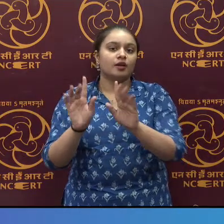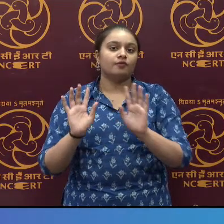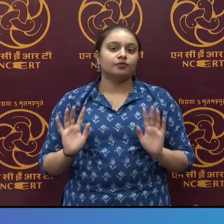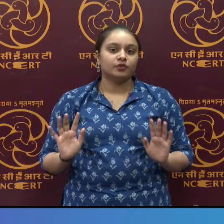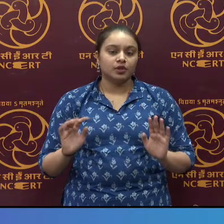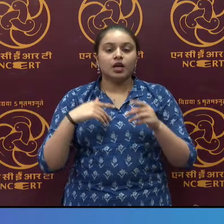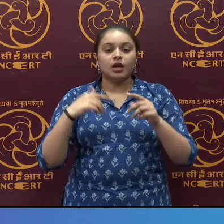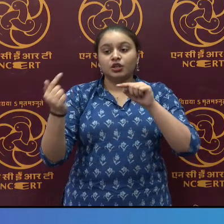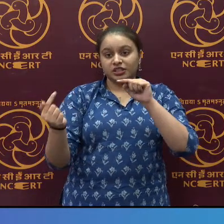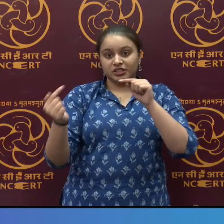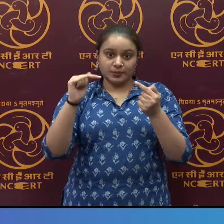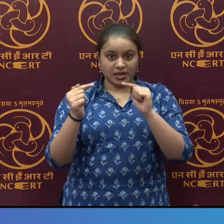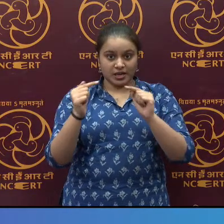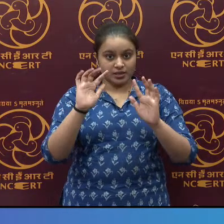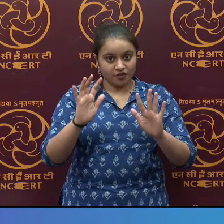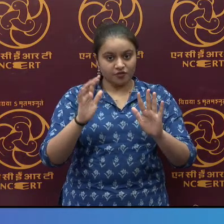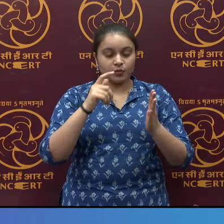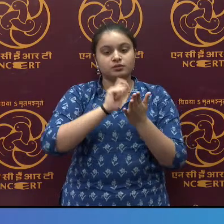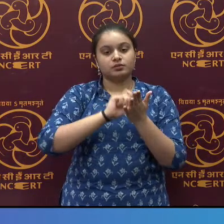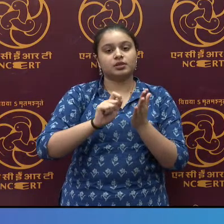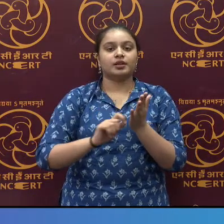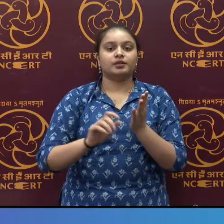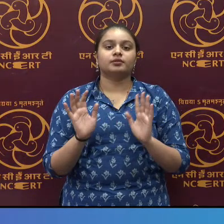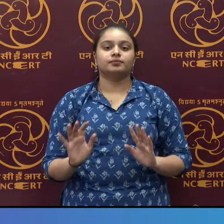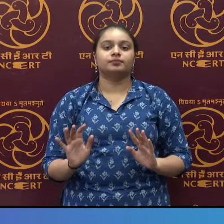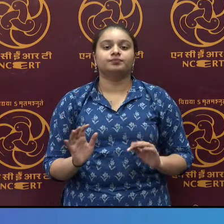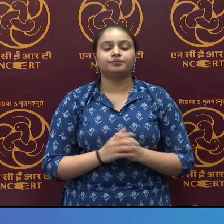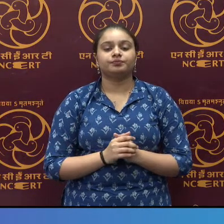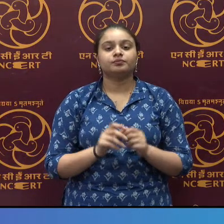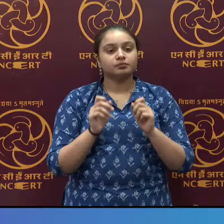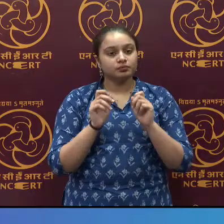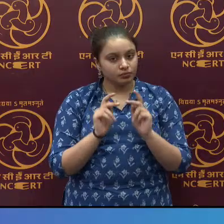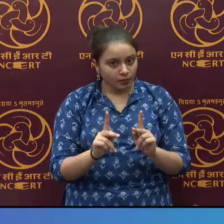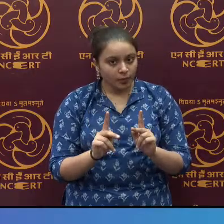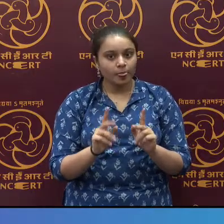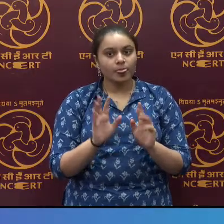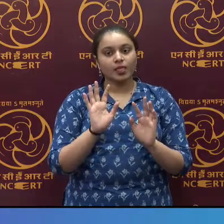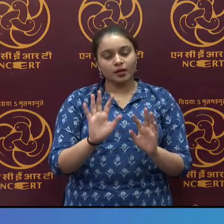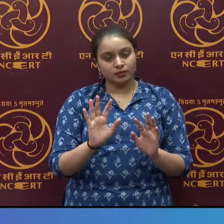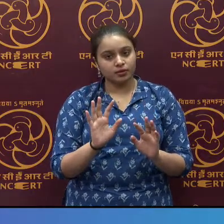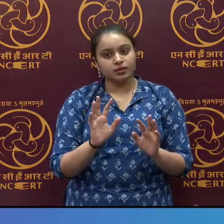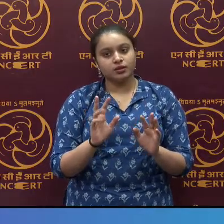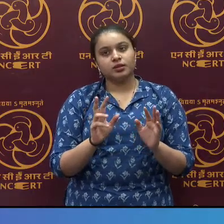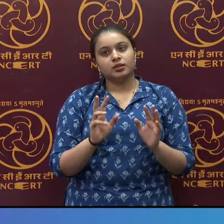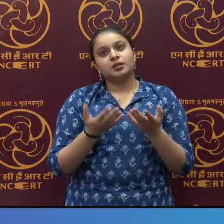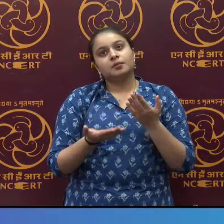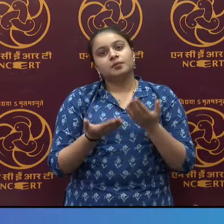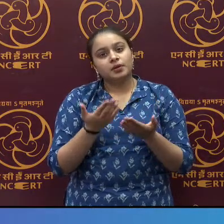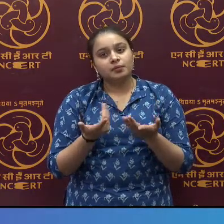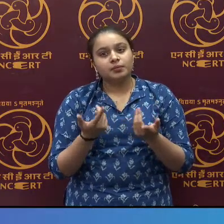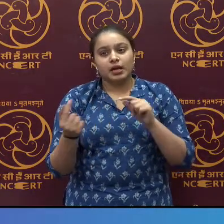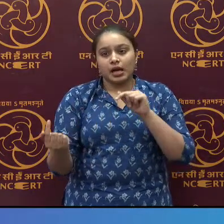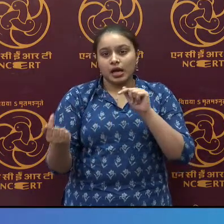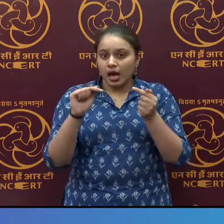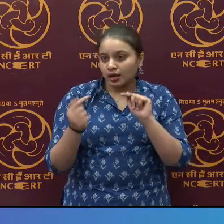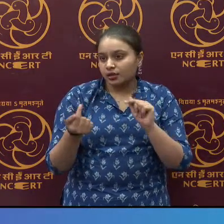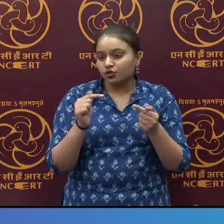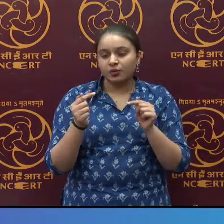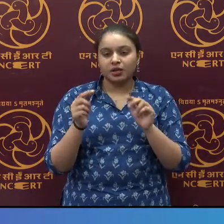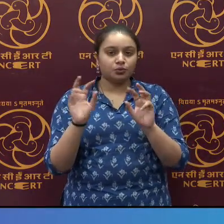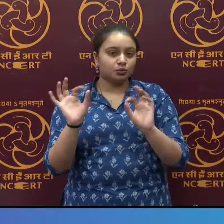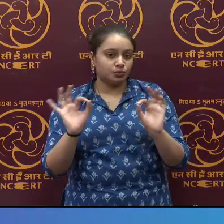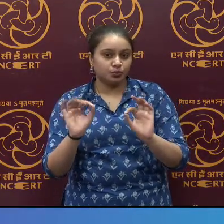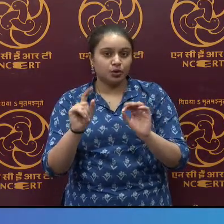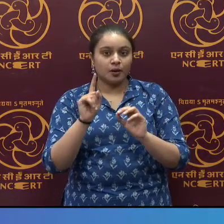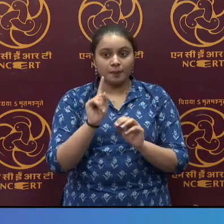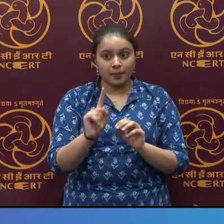debate, but in writing. All right, but you're still not having that argument with anyone. It's just that